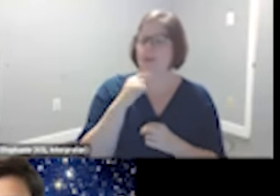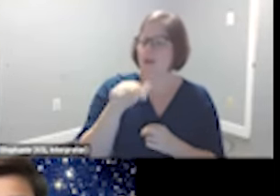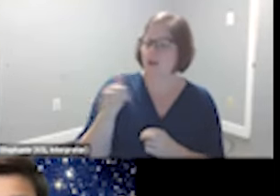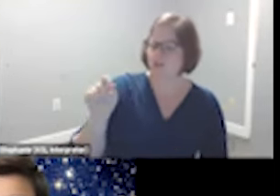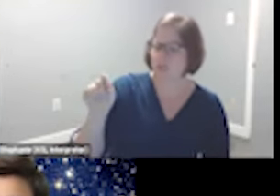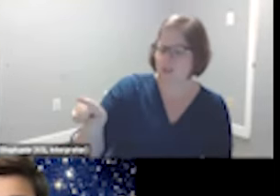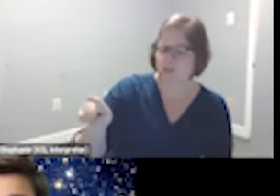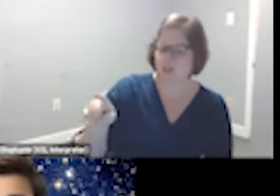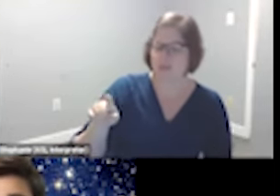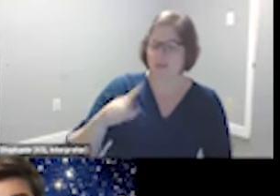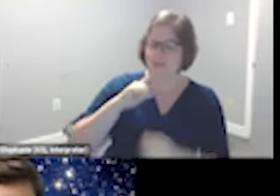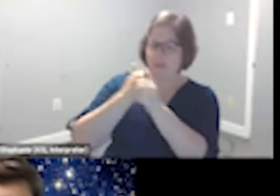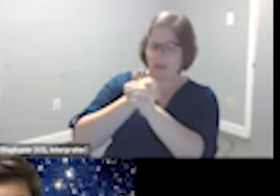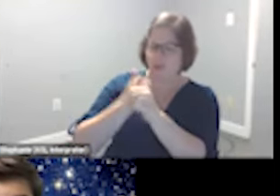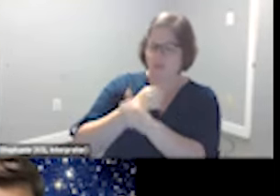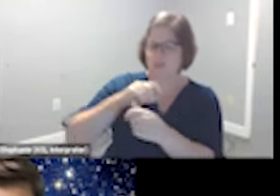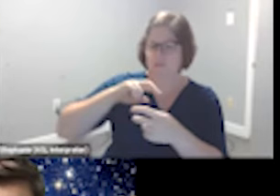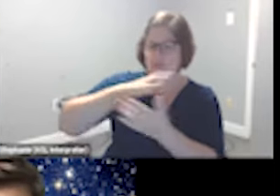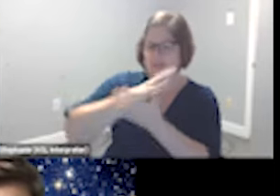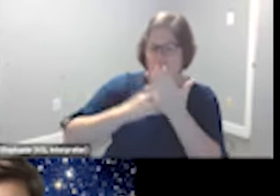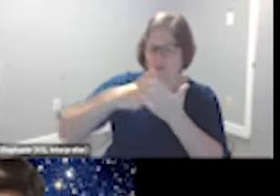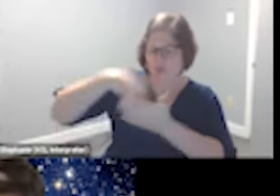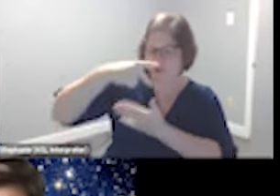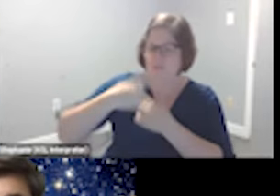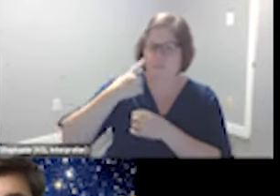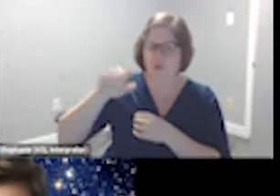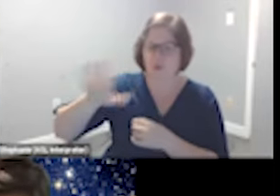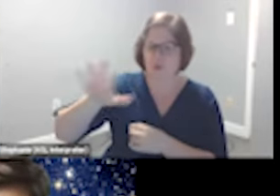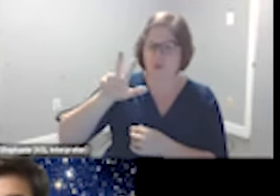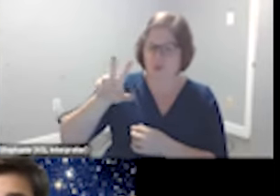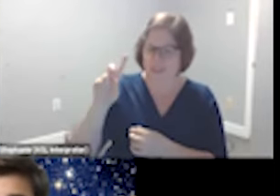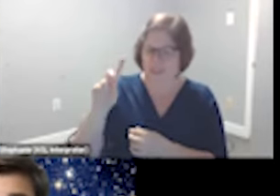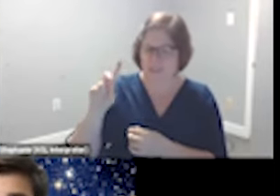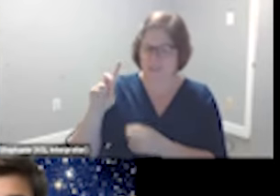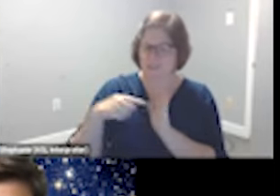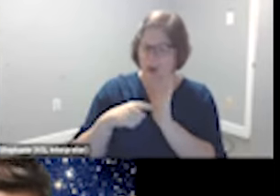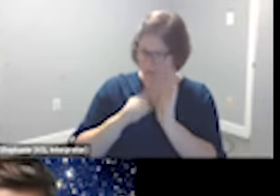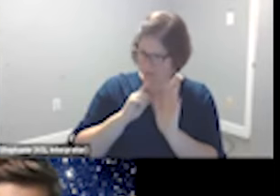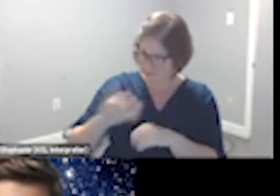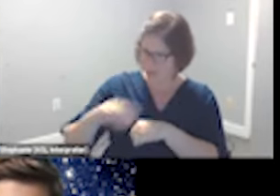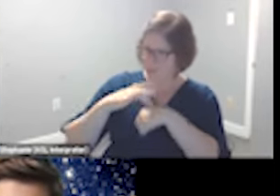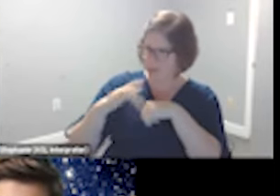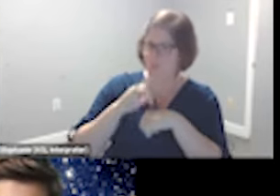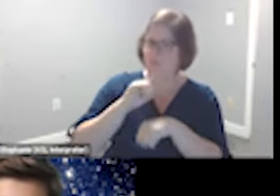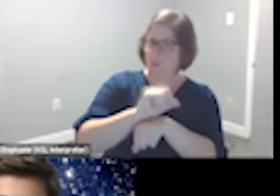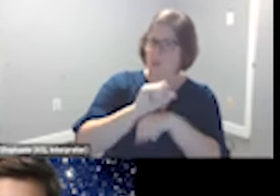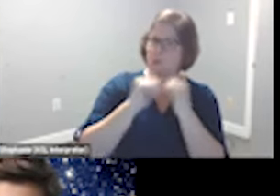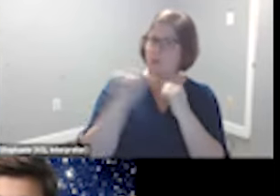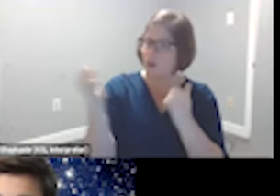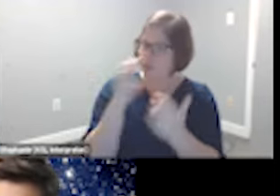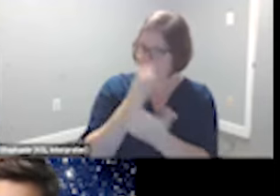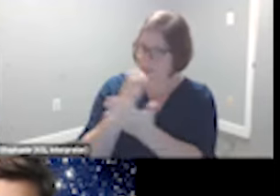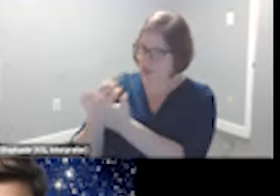the algorithm/program used for creating your 3D models available for working with other images? Absolutely.